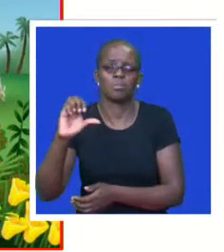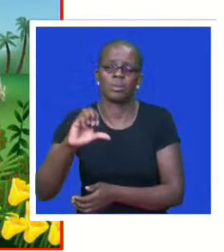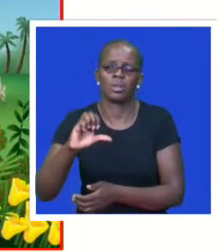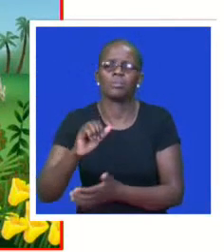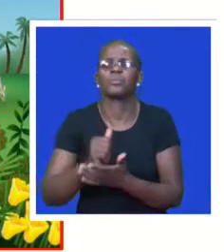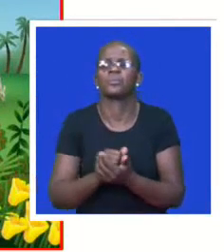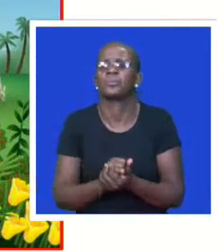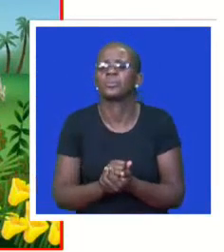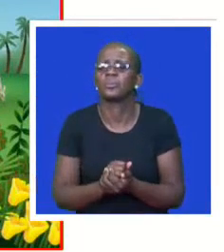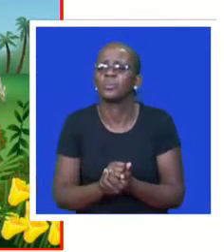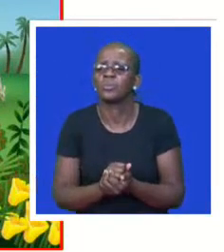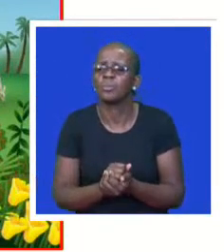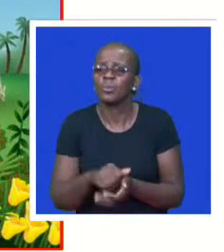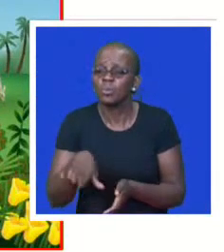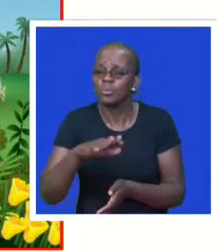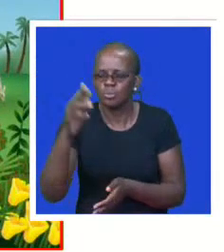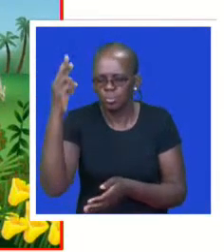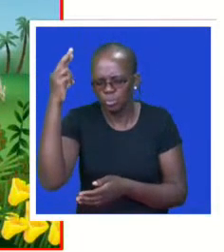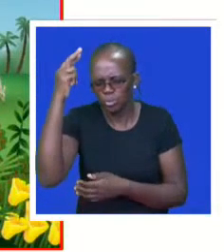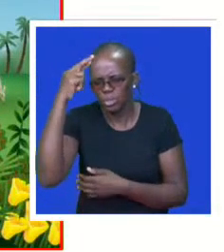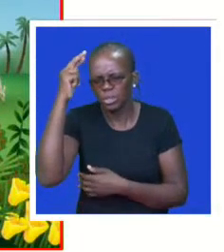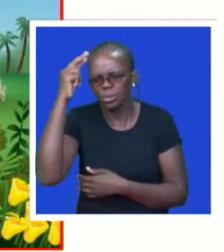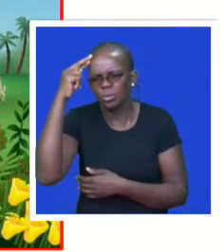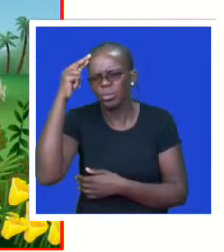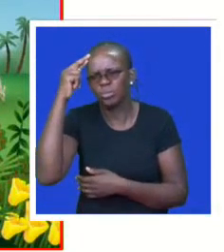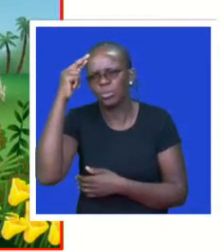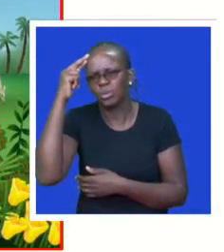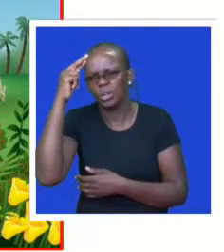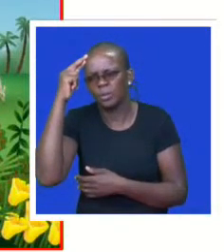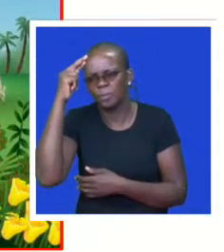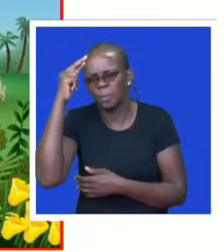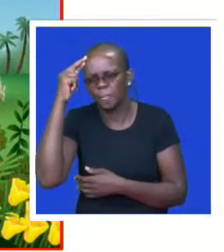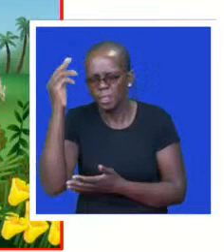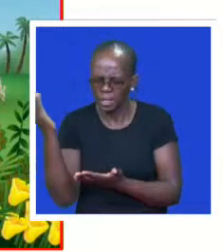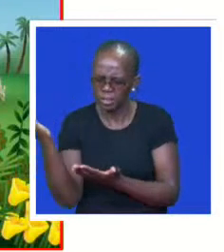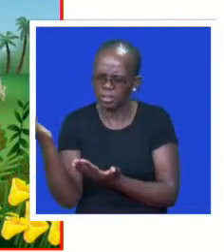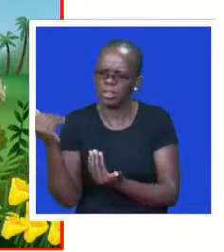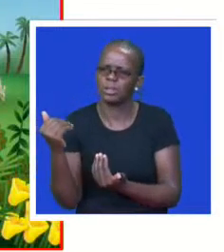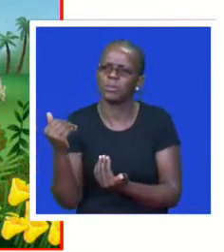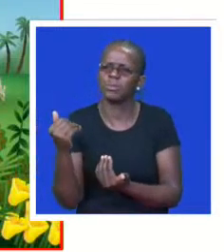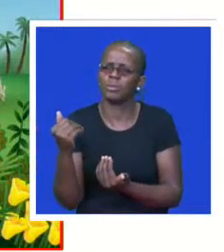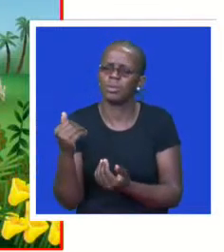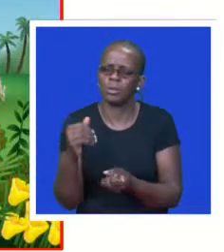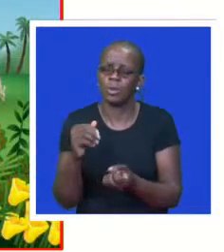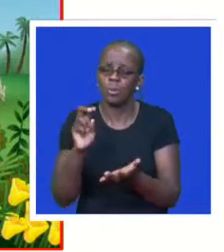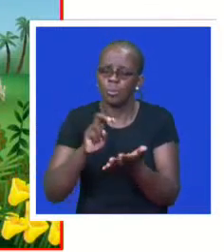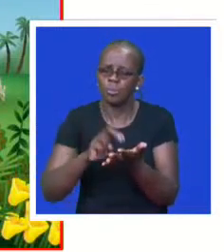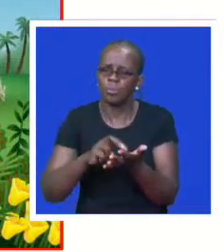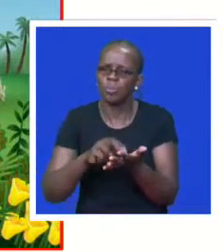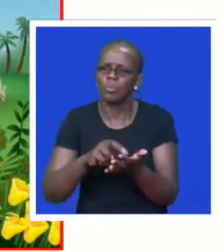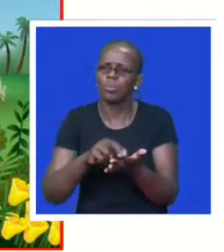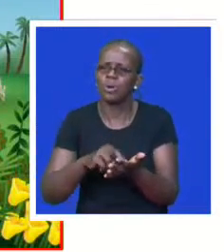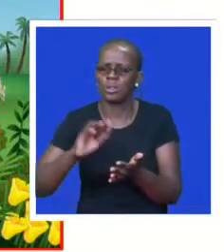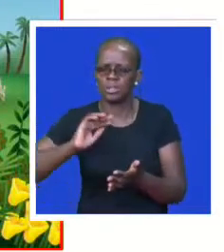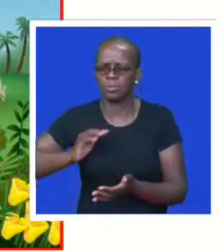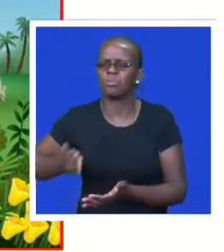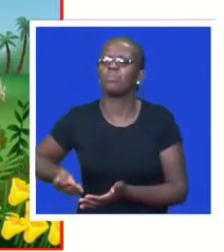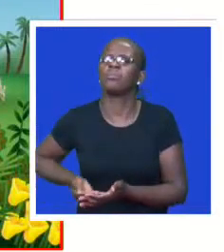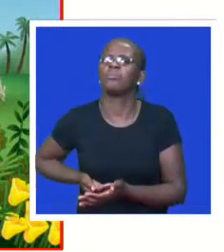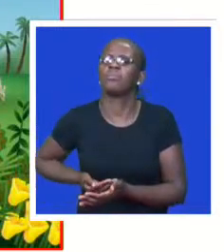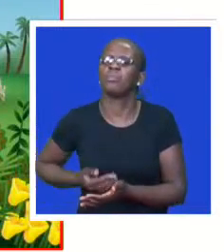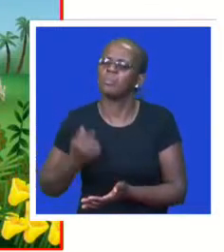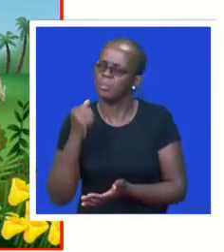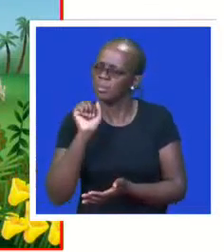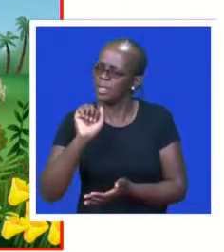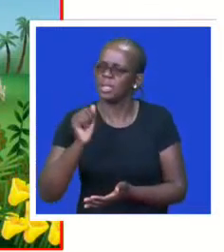this lie say? Remember, it found Eve all by herself in the garden. So it started talking